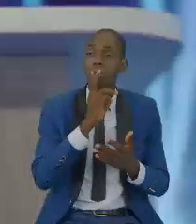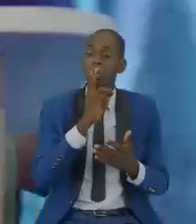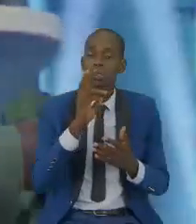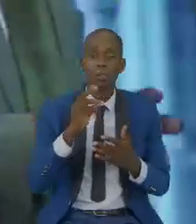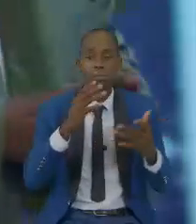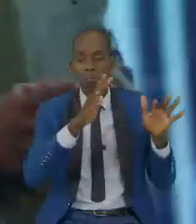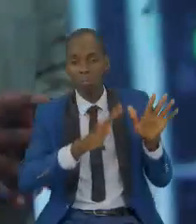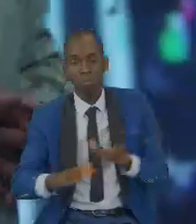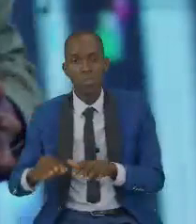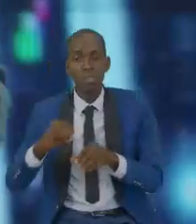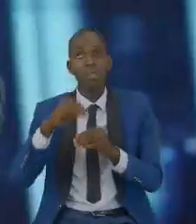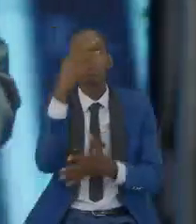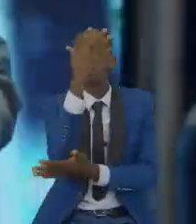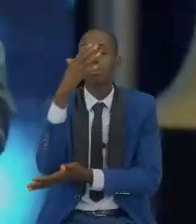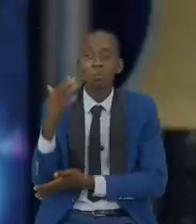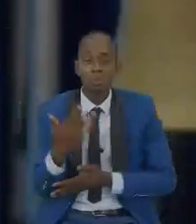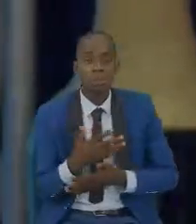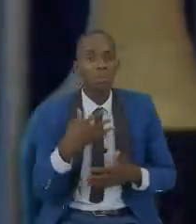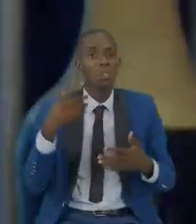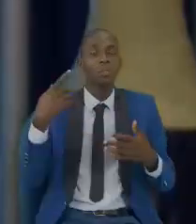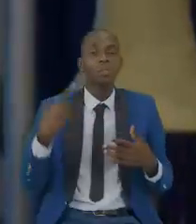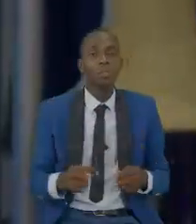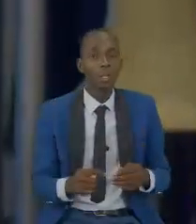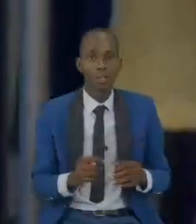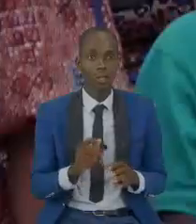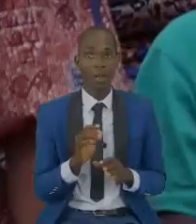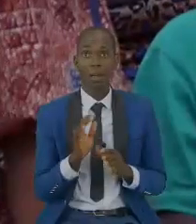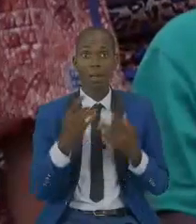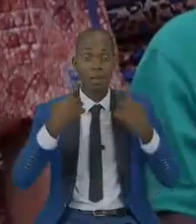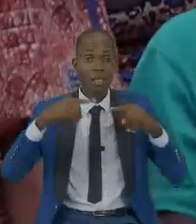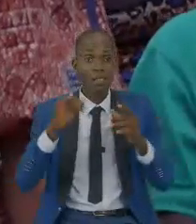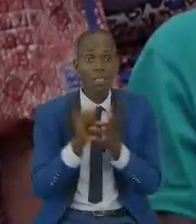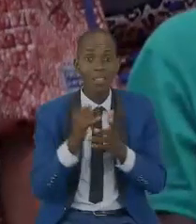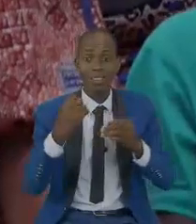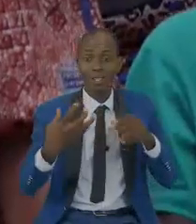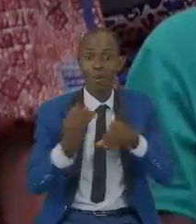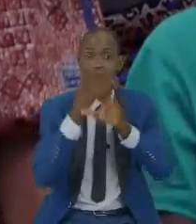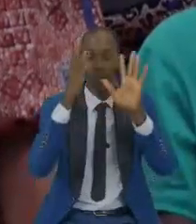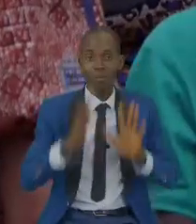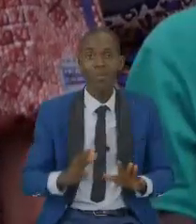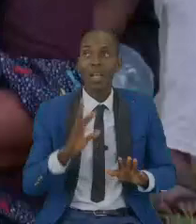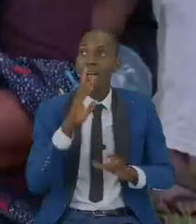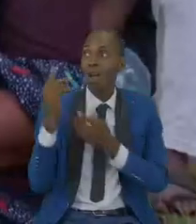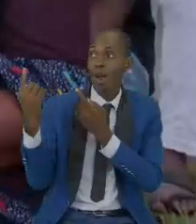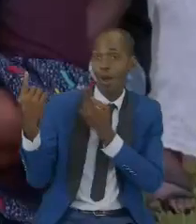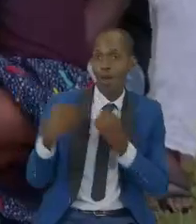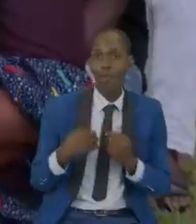the forest, the giants and the champions are coming. Clear out of the